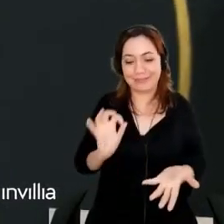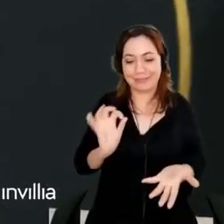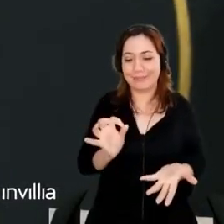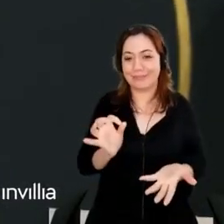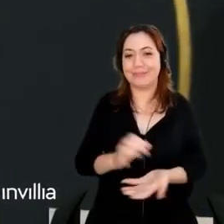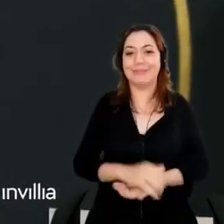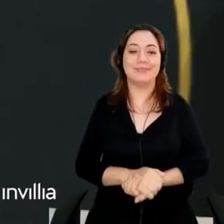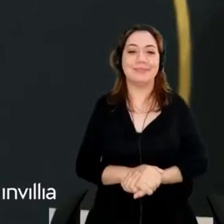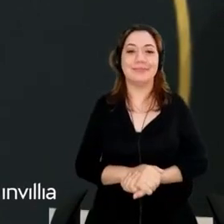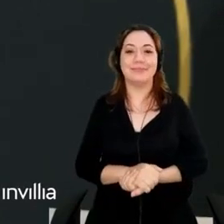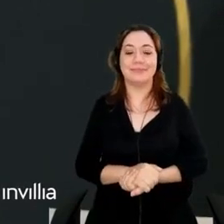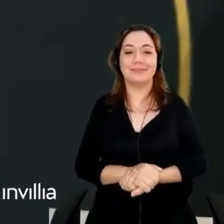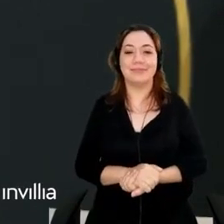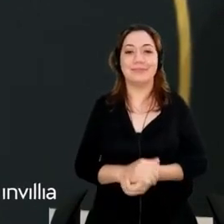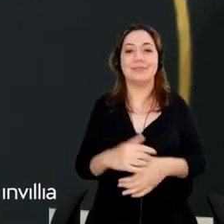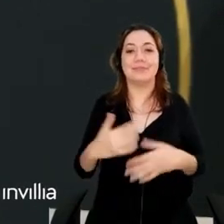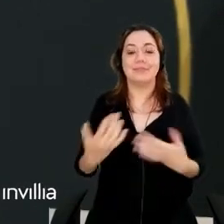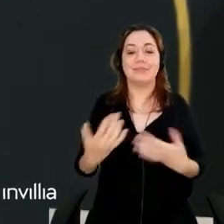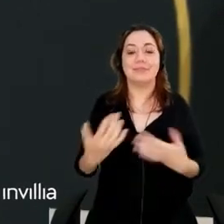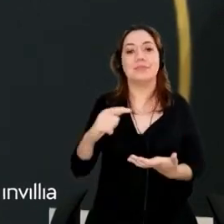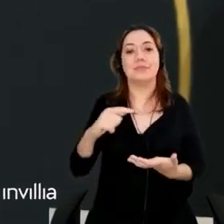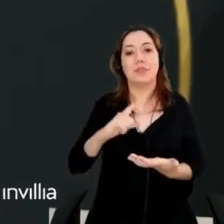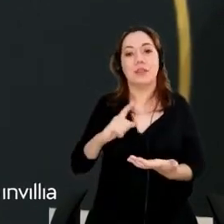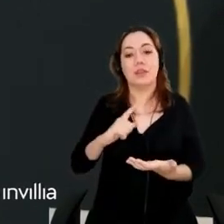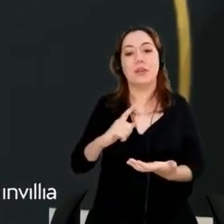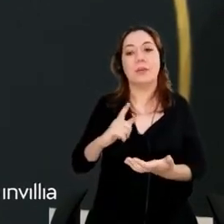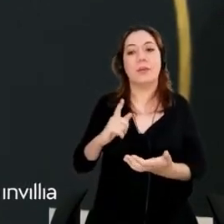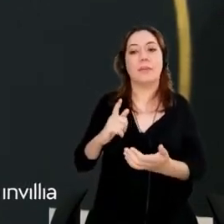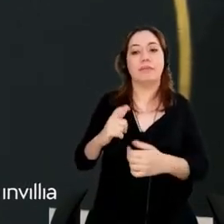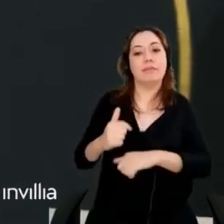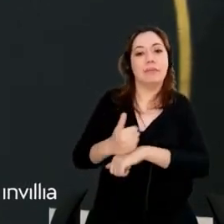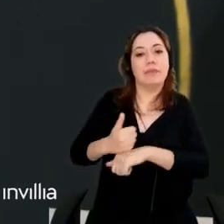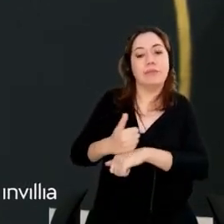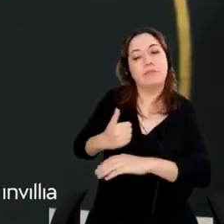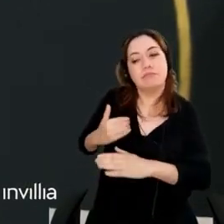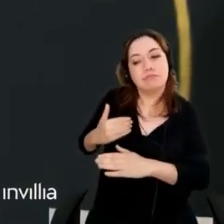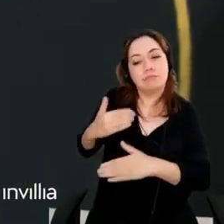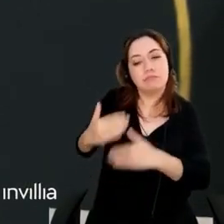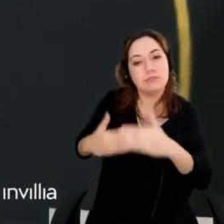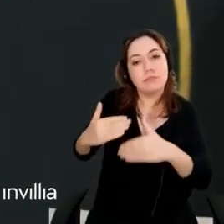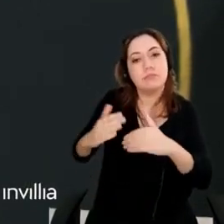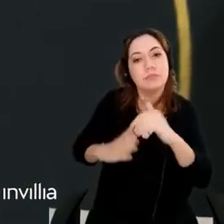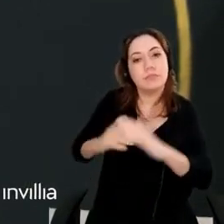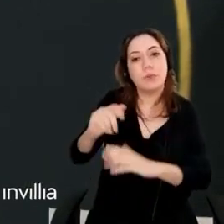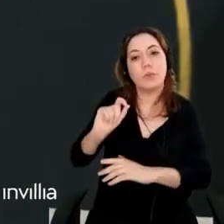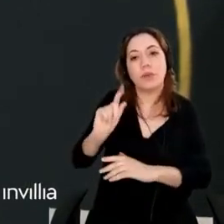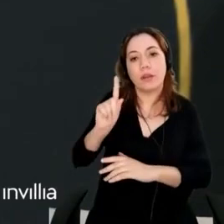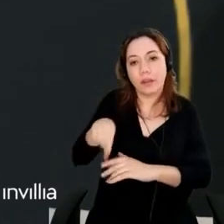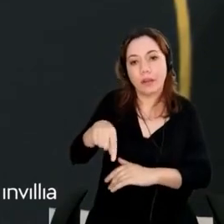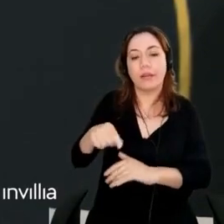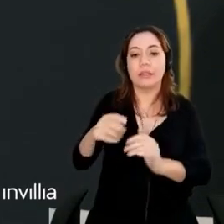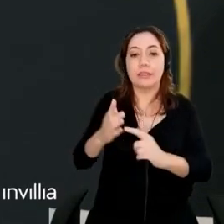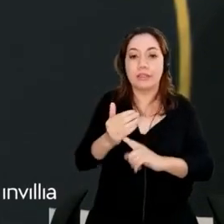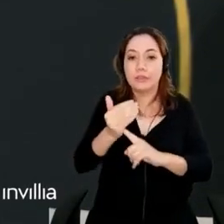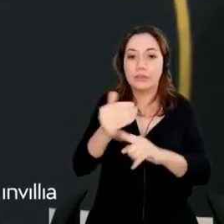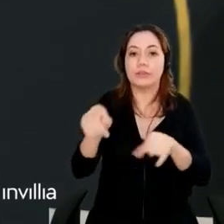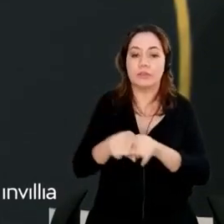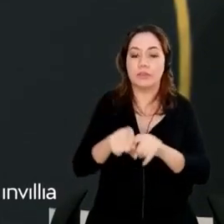So I built my career around technology and software development. So I started as a programmer,